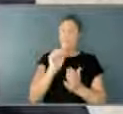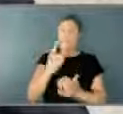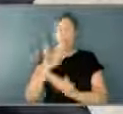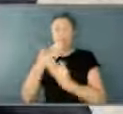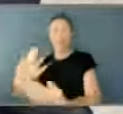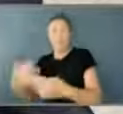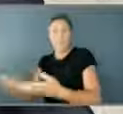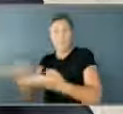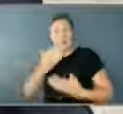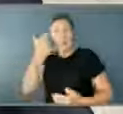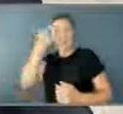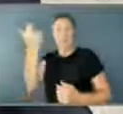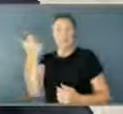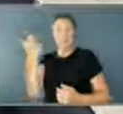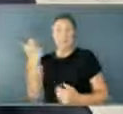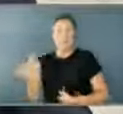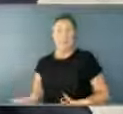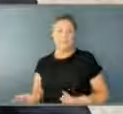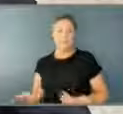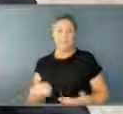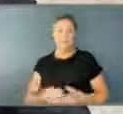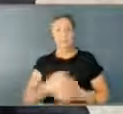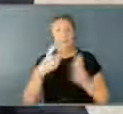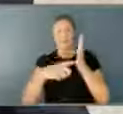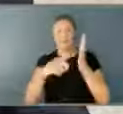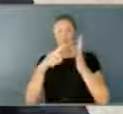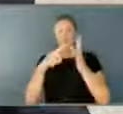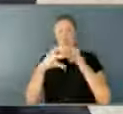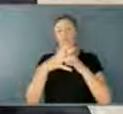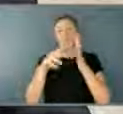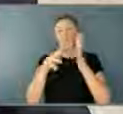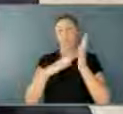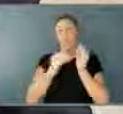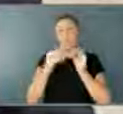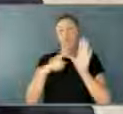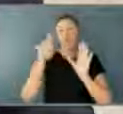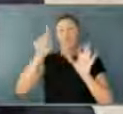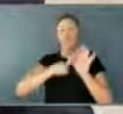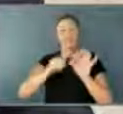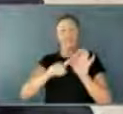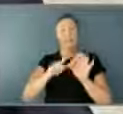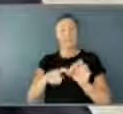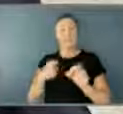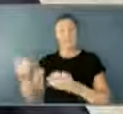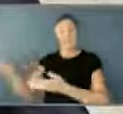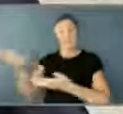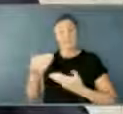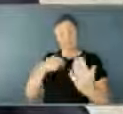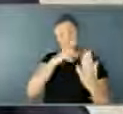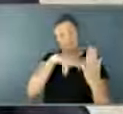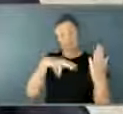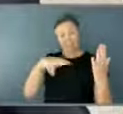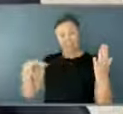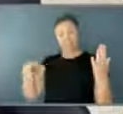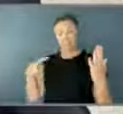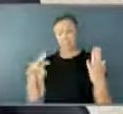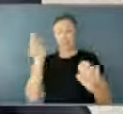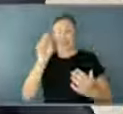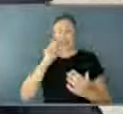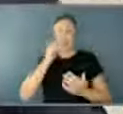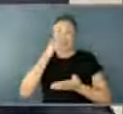be appropriately covered off. But the Toowoomba option we're looking at is a supplementary capacity, and writing back to the Queensland Premier today about that. But